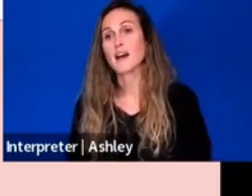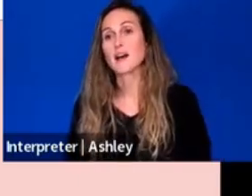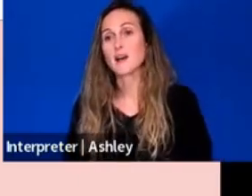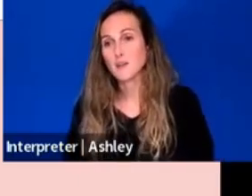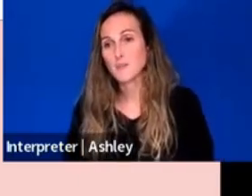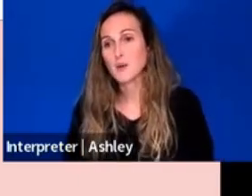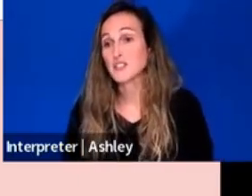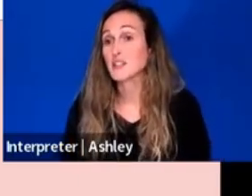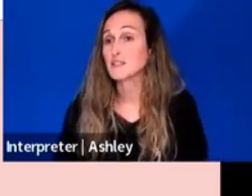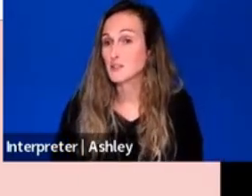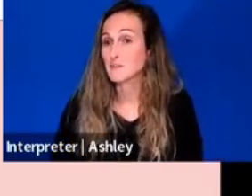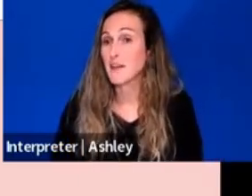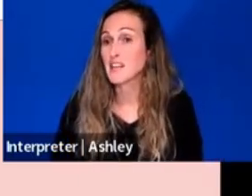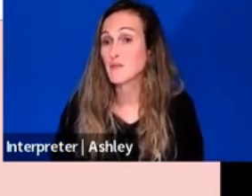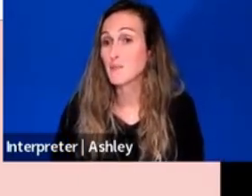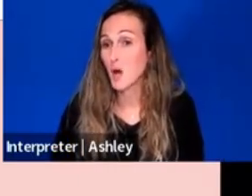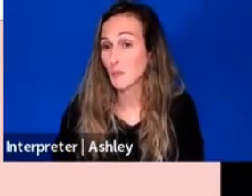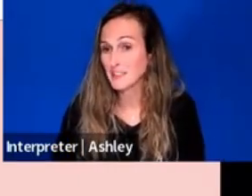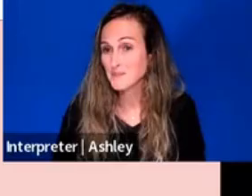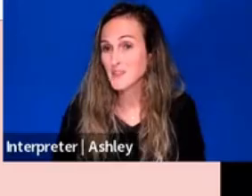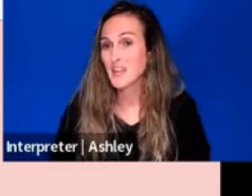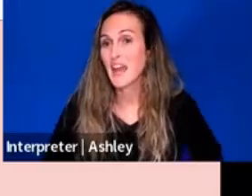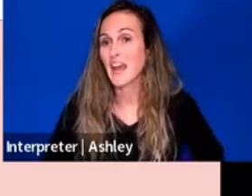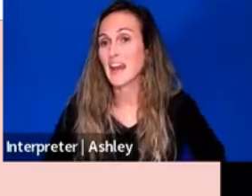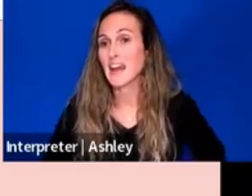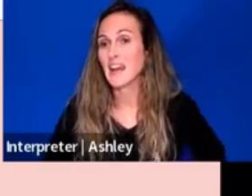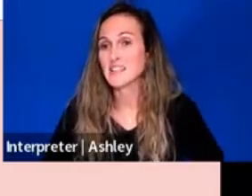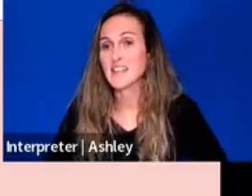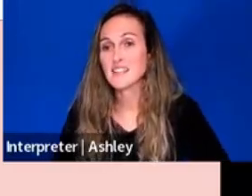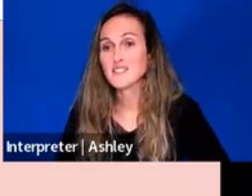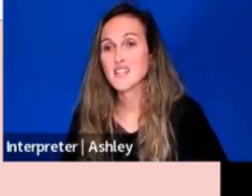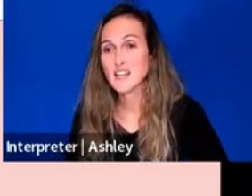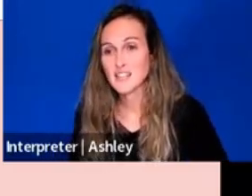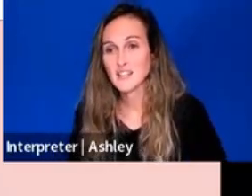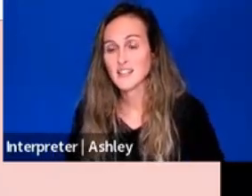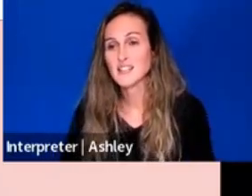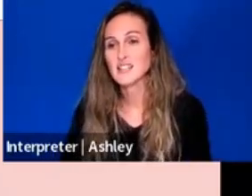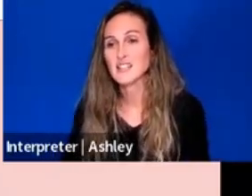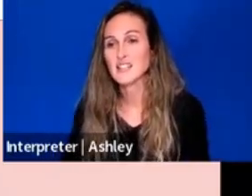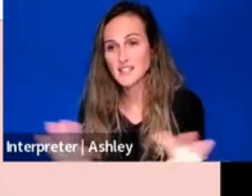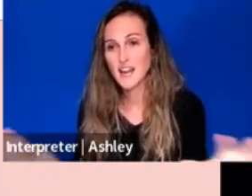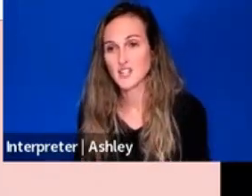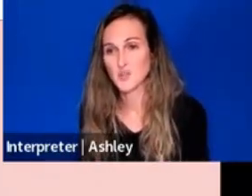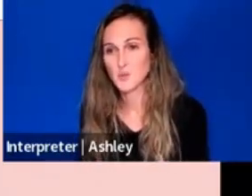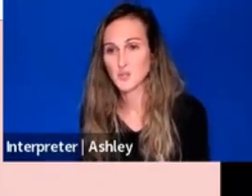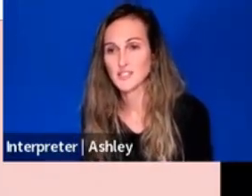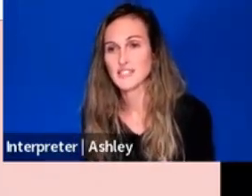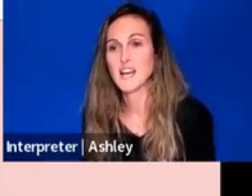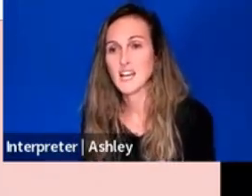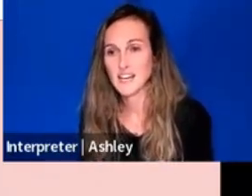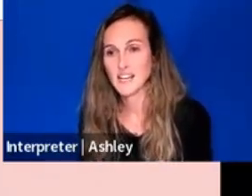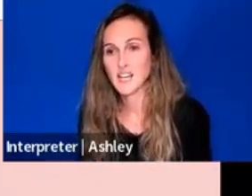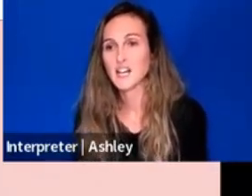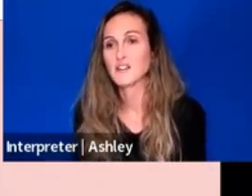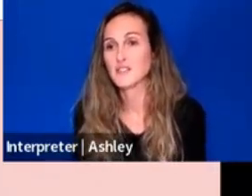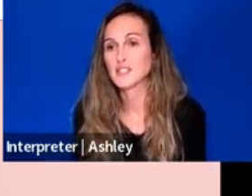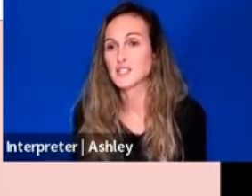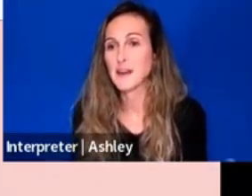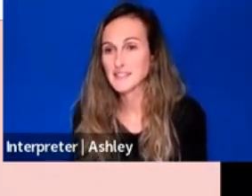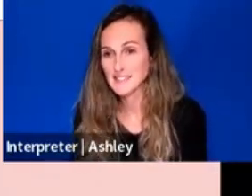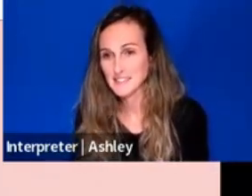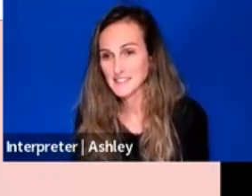with a person by the name of Bauman, and they studied the architectural design